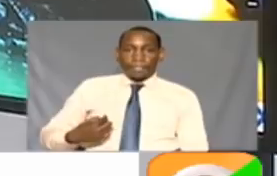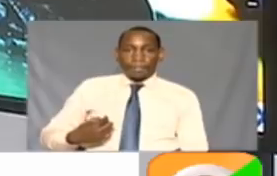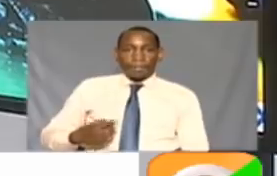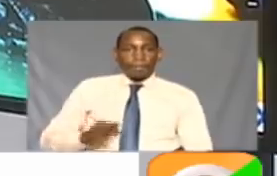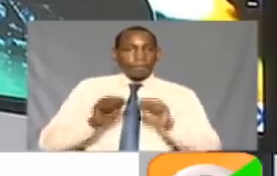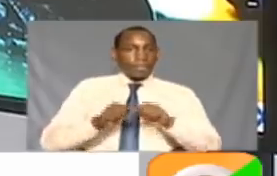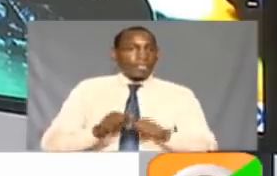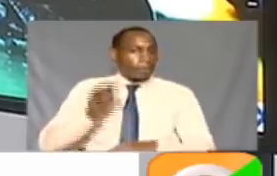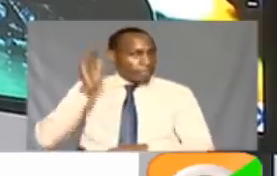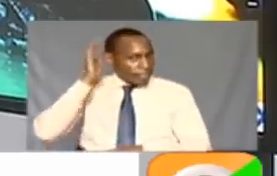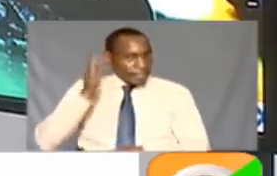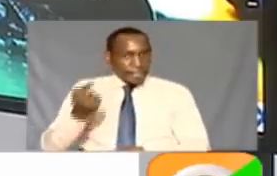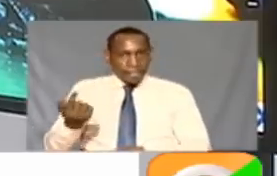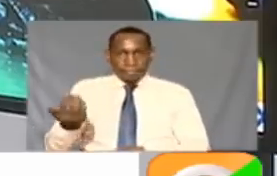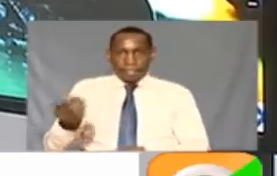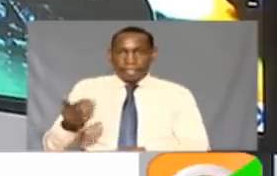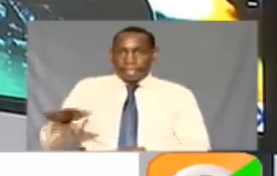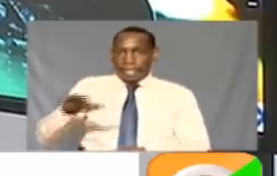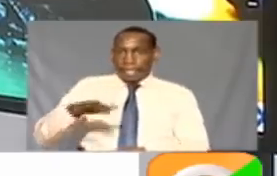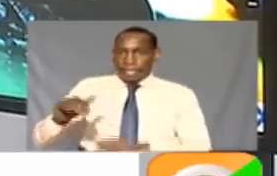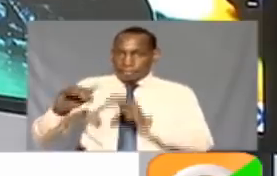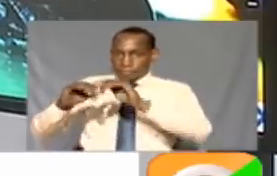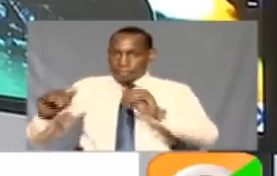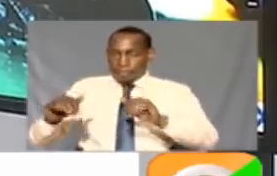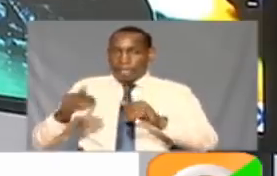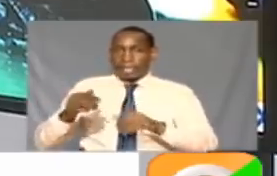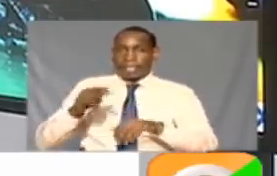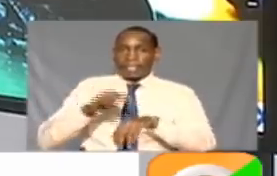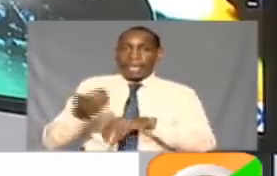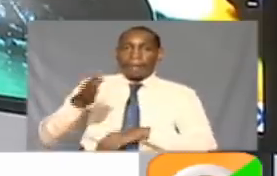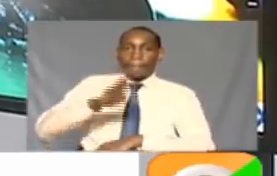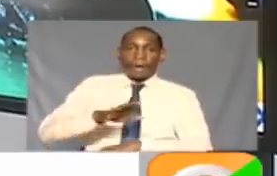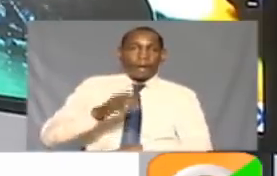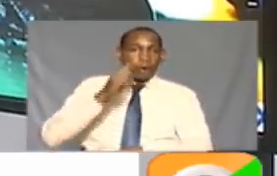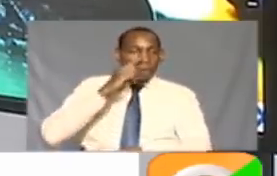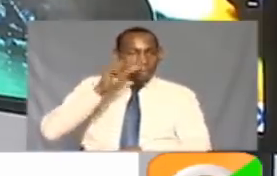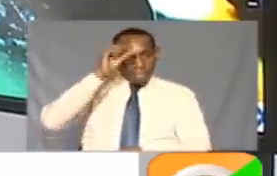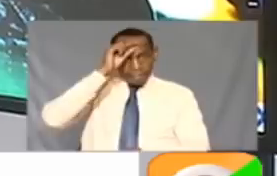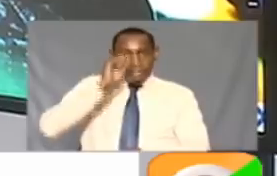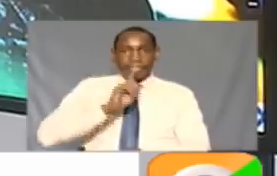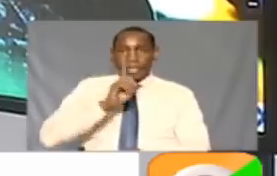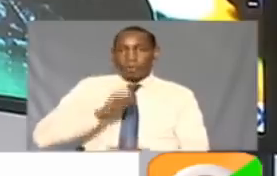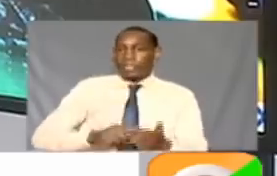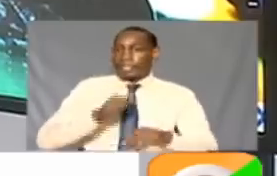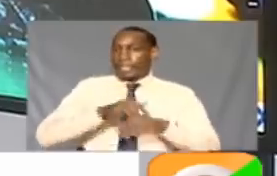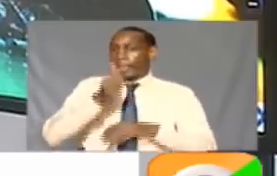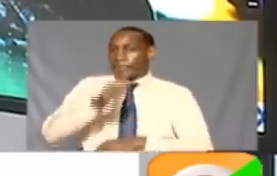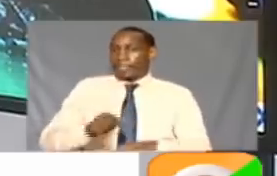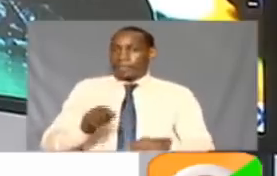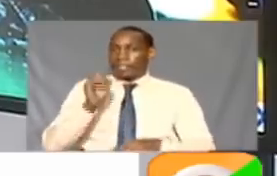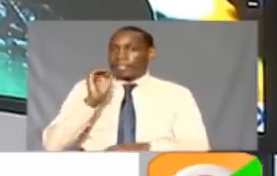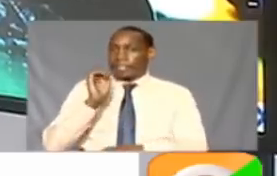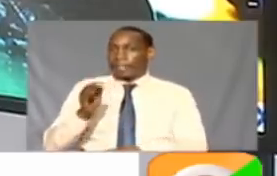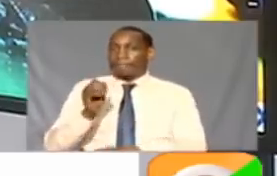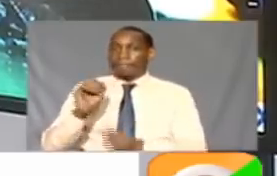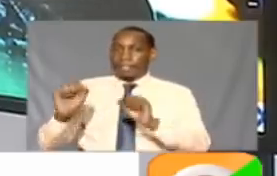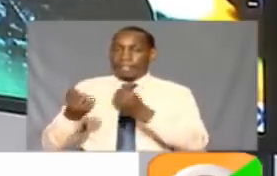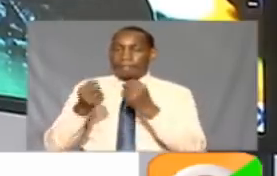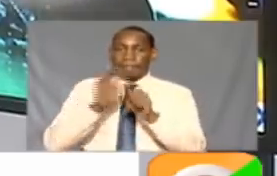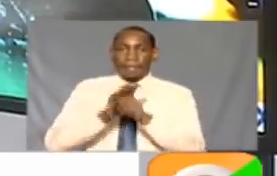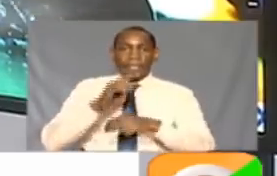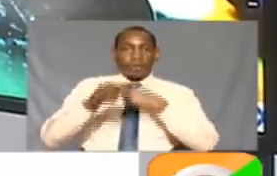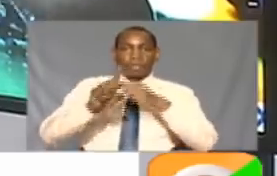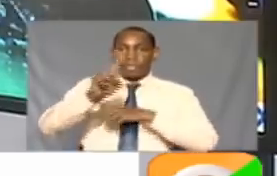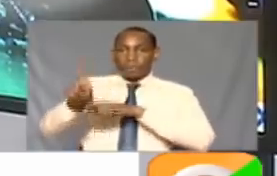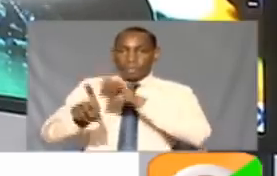You can hear about their isolation, their status, when they will come home. Government says not just yet. And whether they are safe. Many continue to